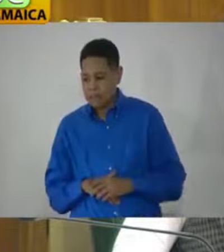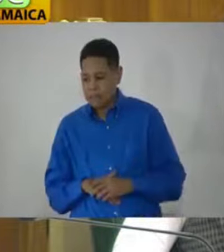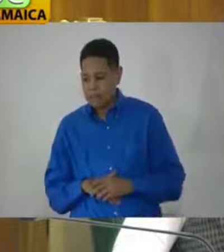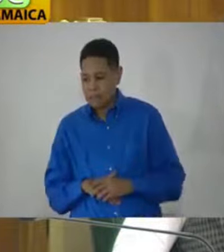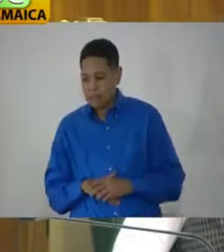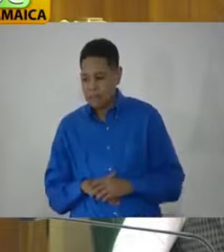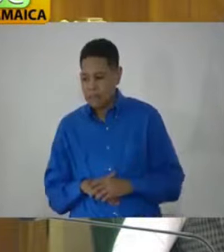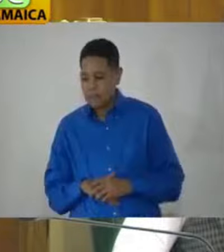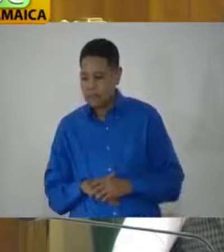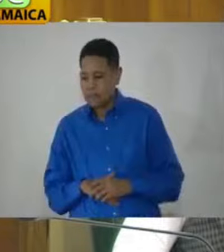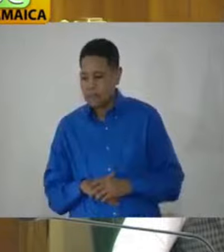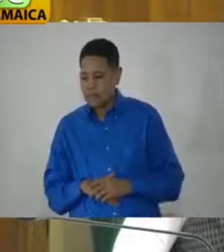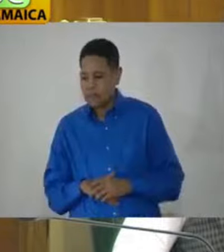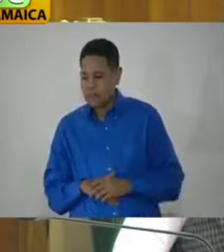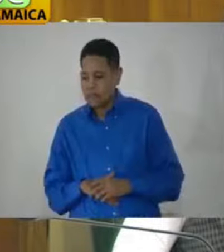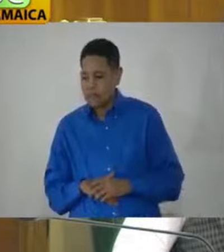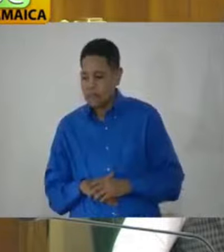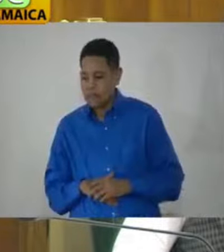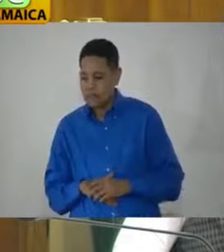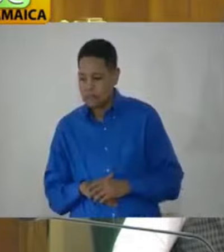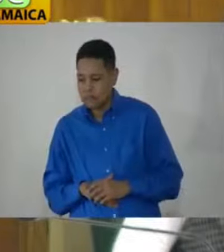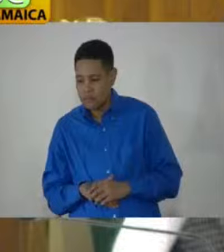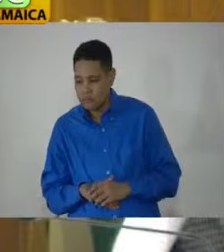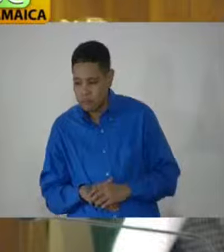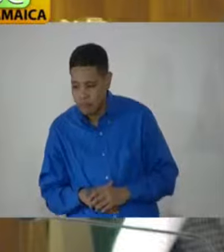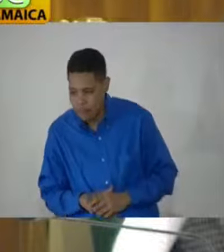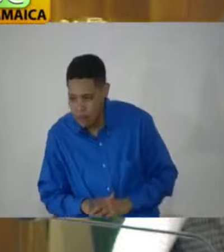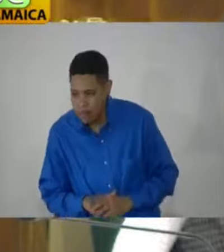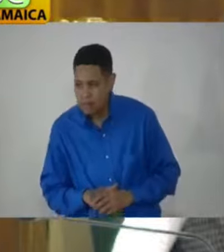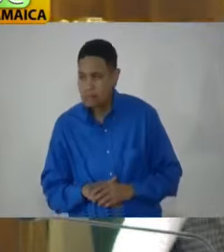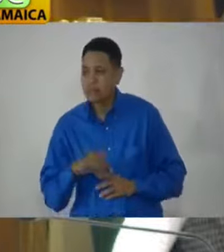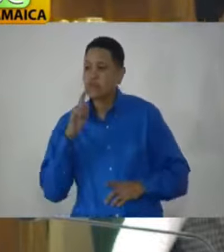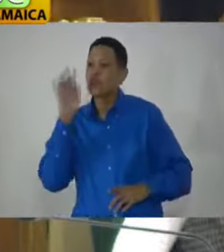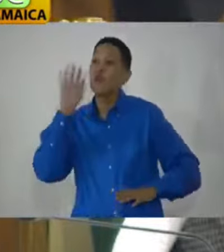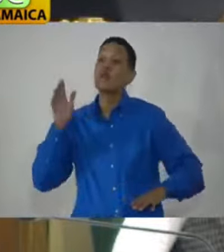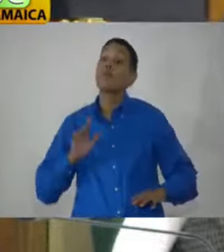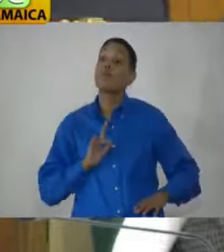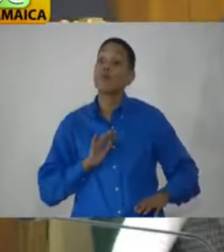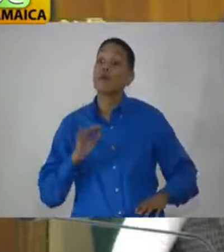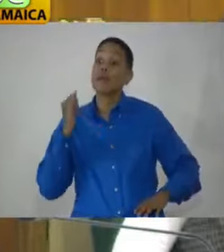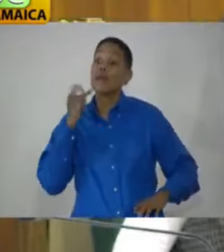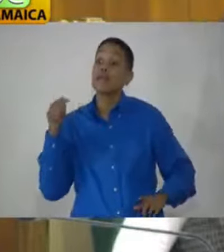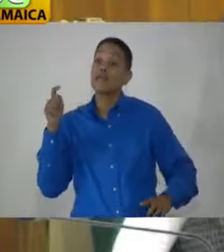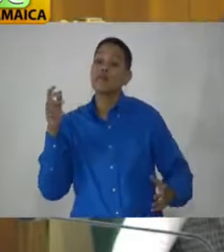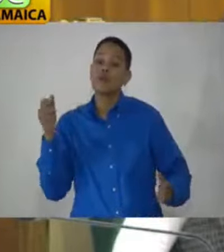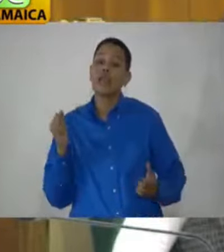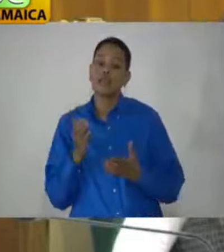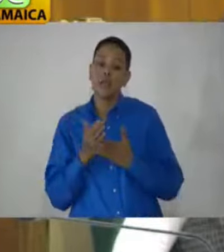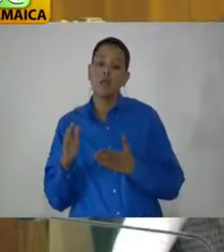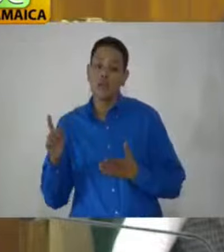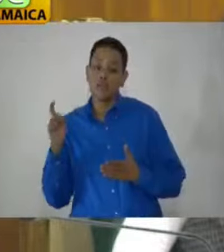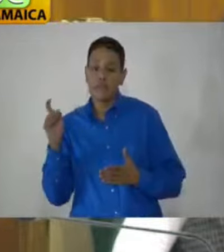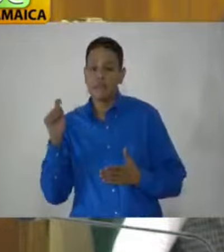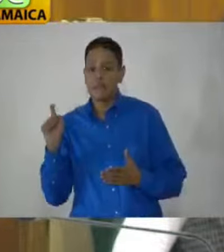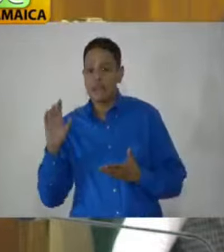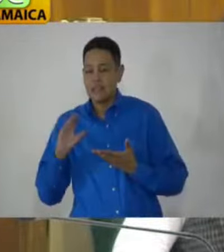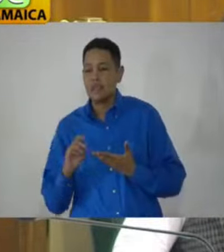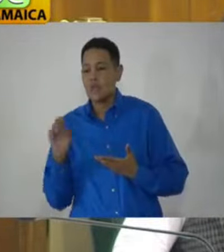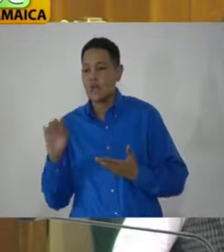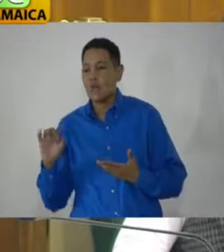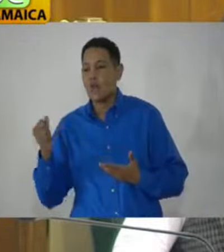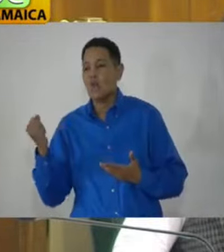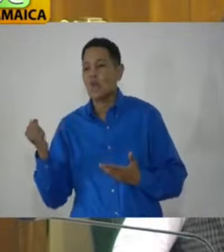I'm sure it would be significant if he could get a waiver or a